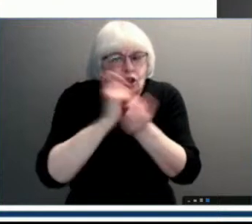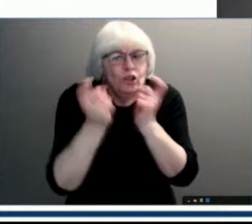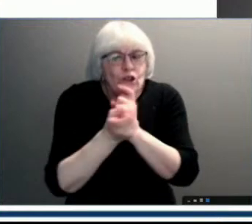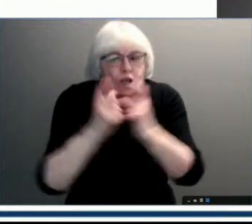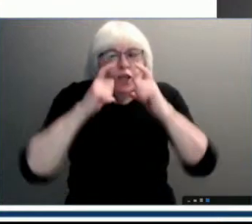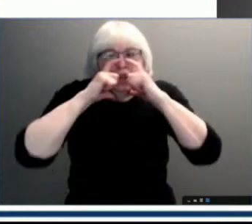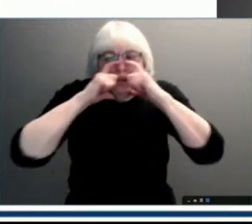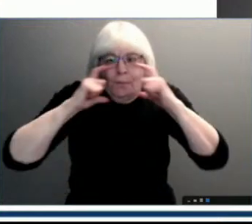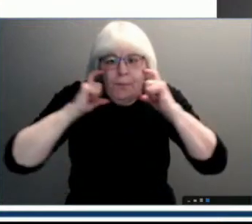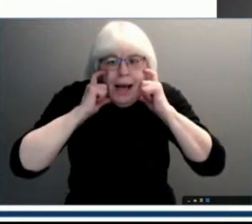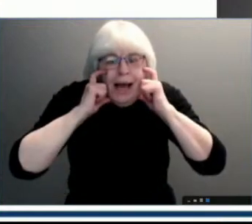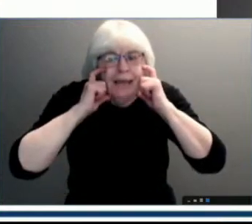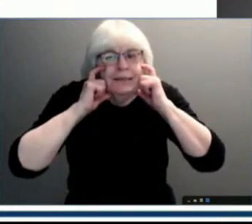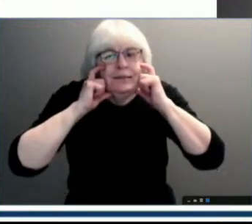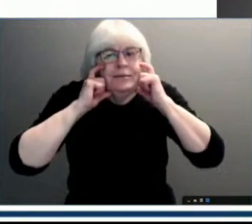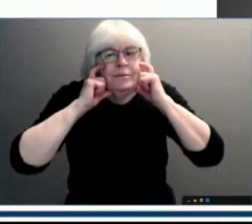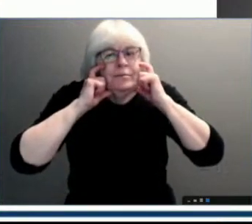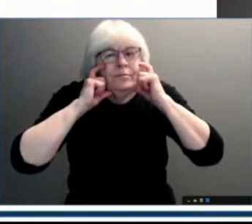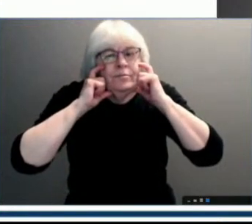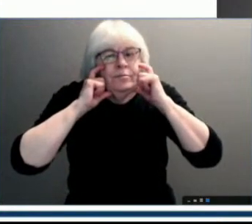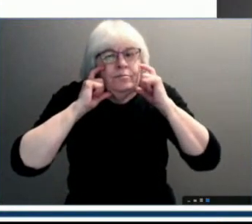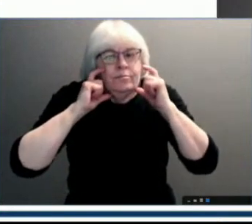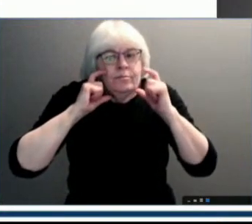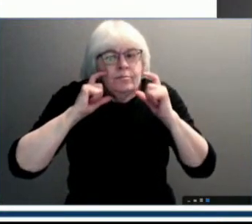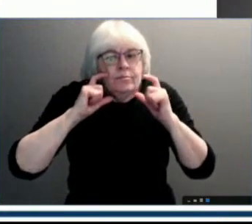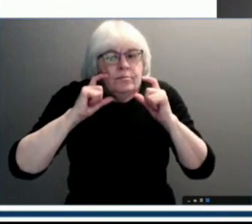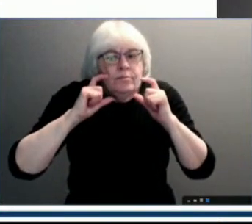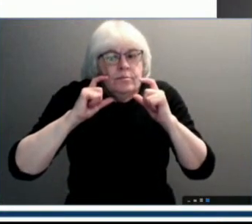non-healthcare workplaces, and that would include transit.